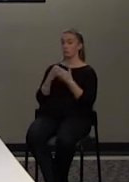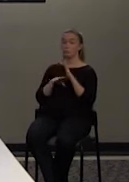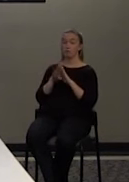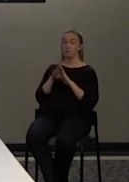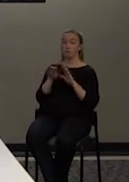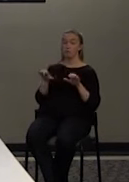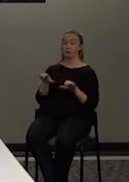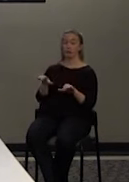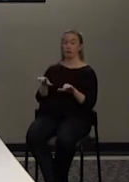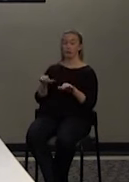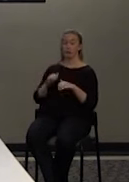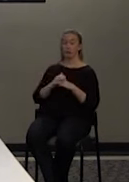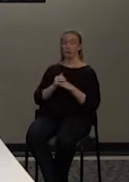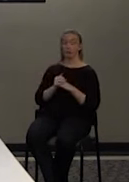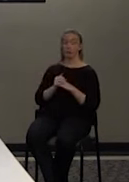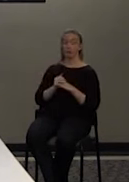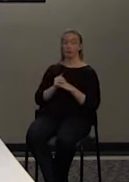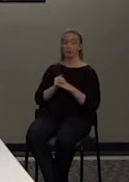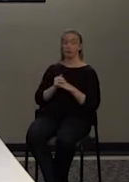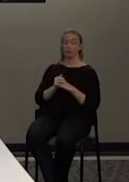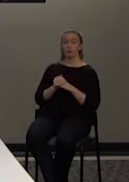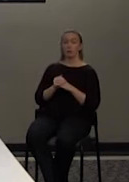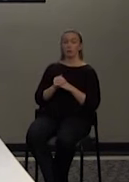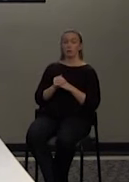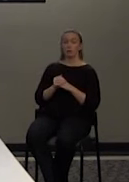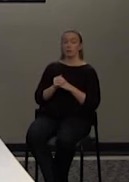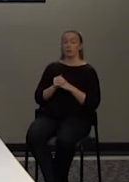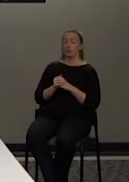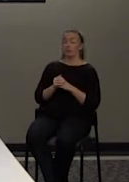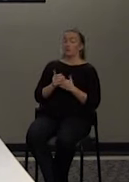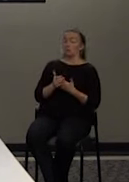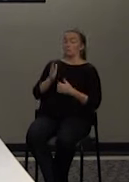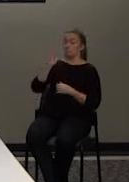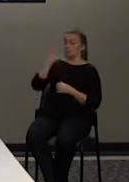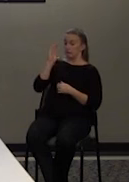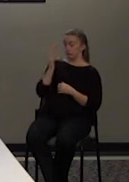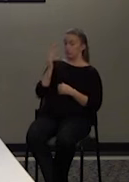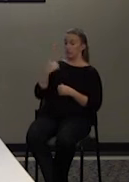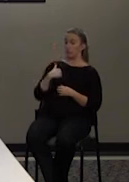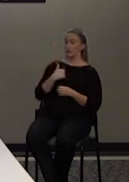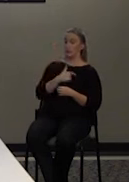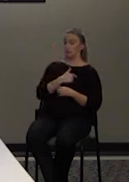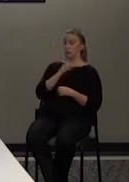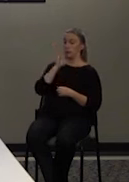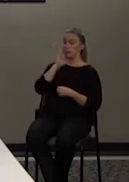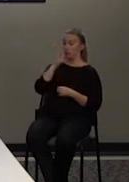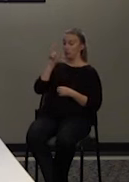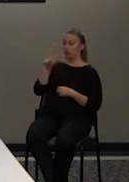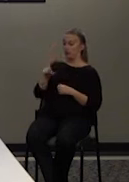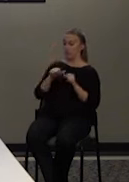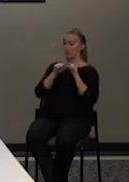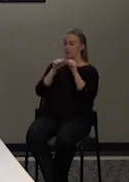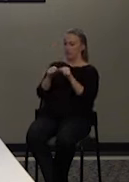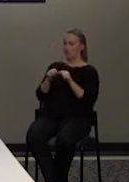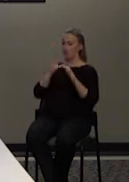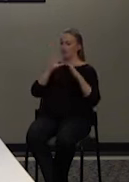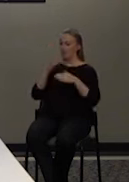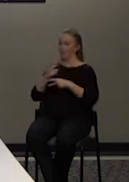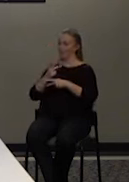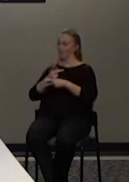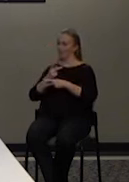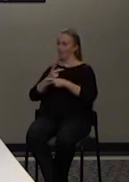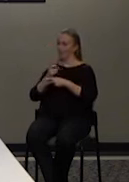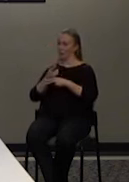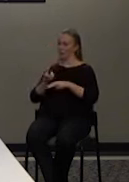development activities that we will see. And so it would seem that we will have to continue to have a focus on maintaining